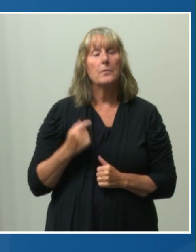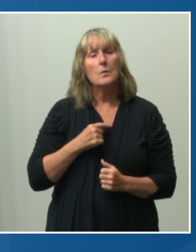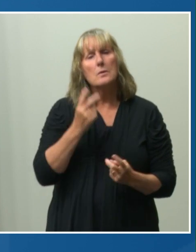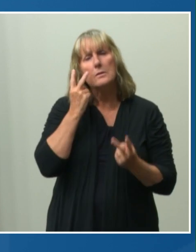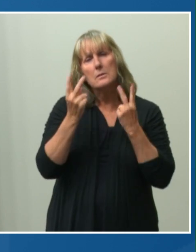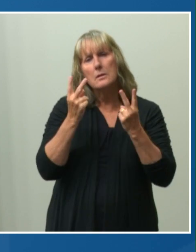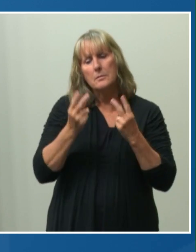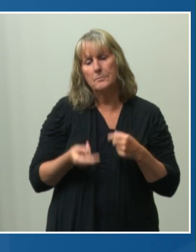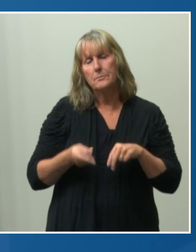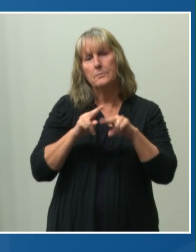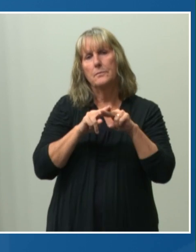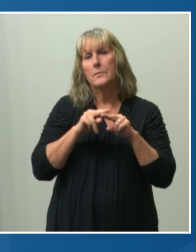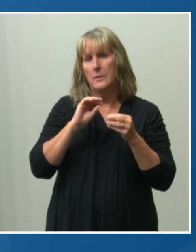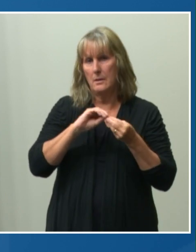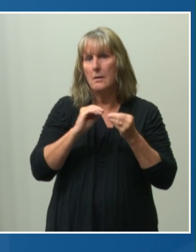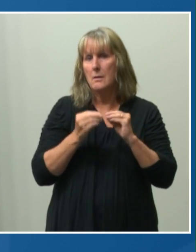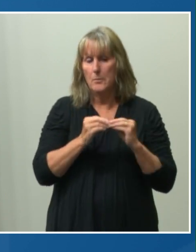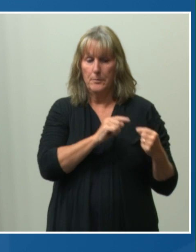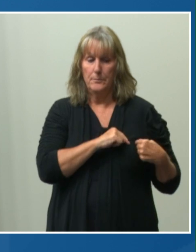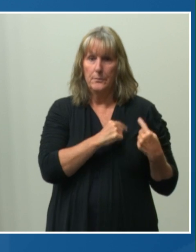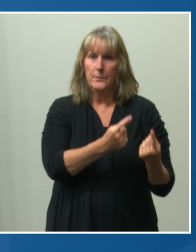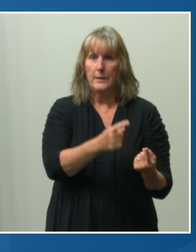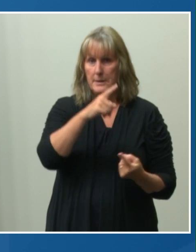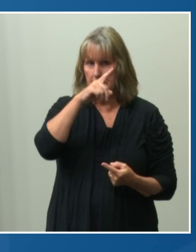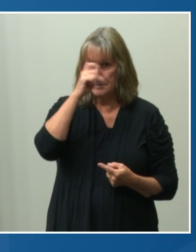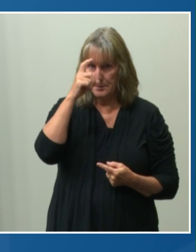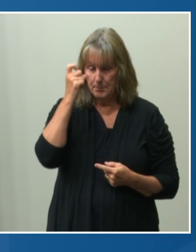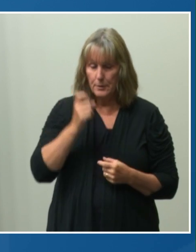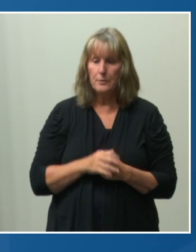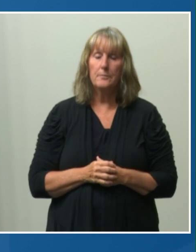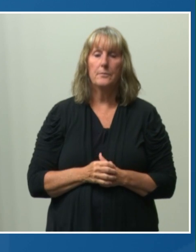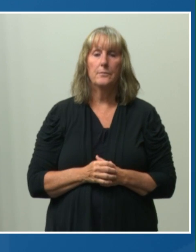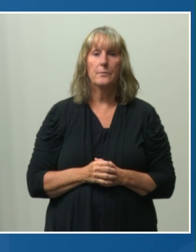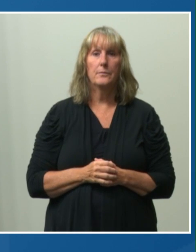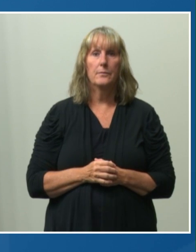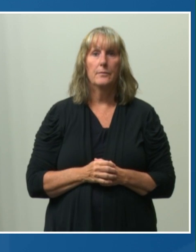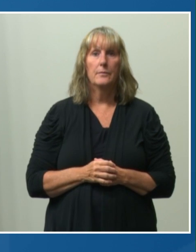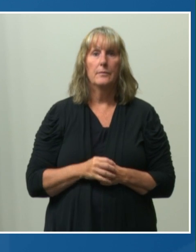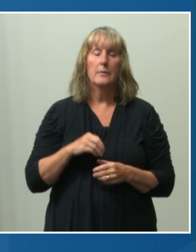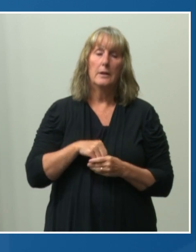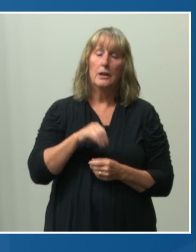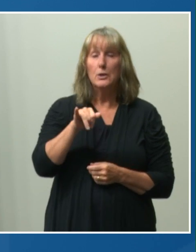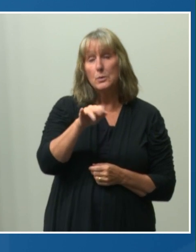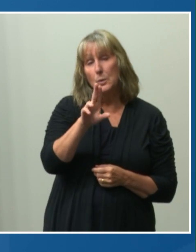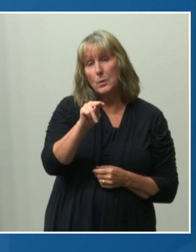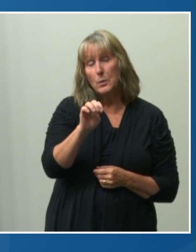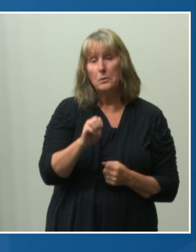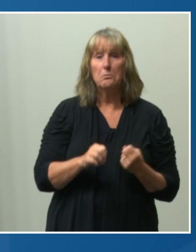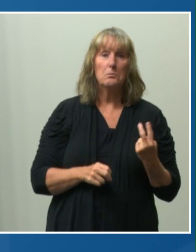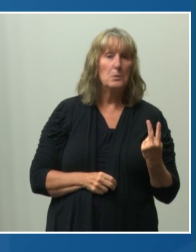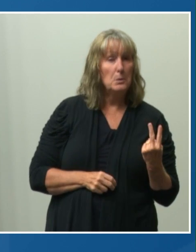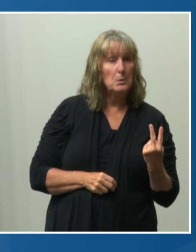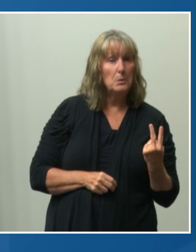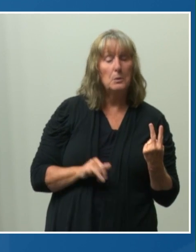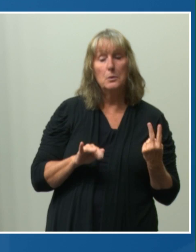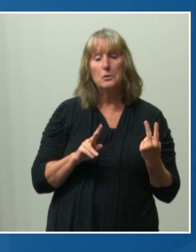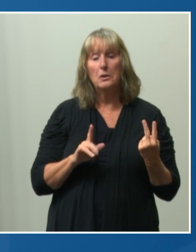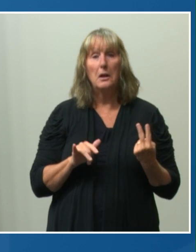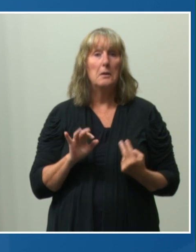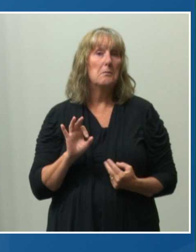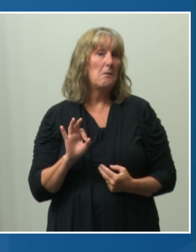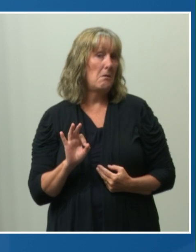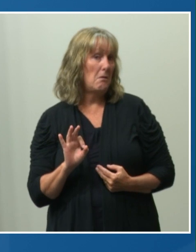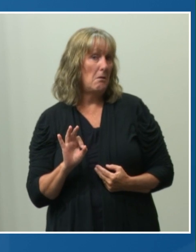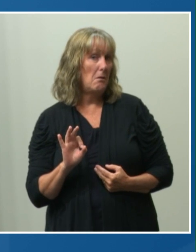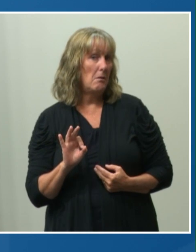seeing an increasing numbers over the summer of cases. In June, we had 2 cases. July, we had